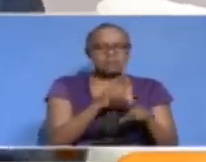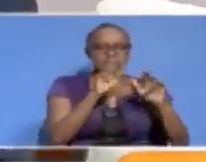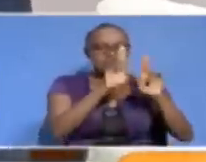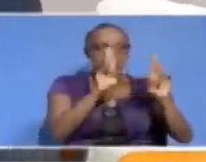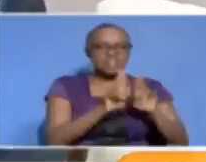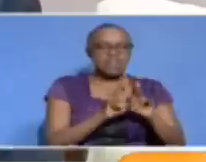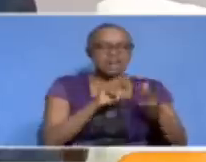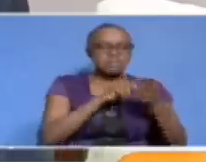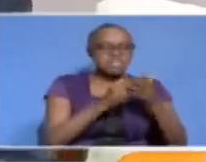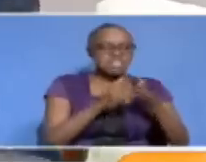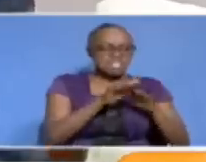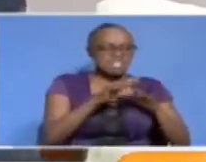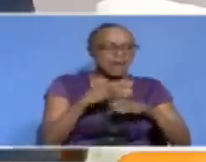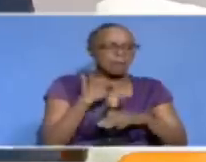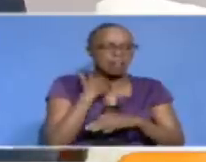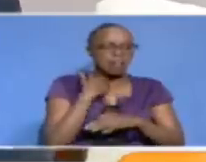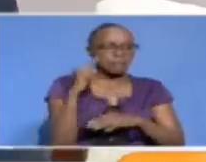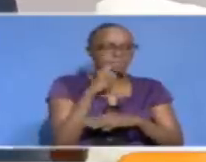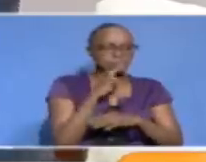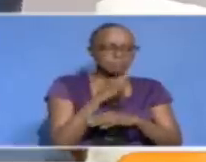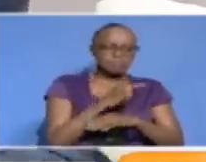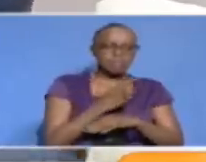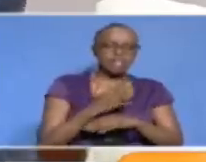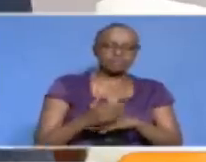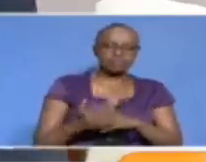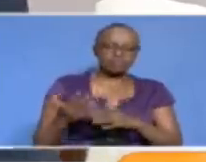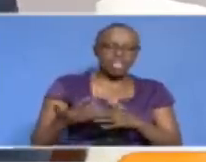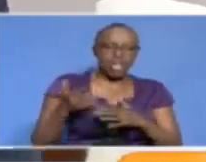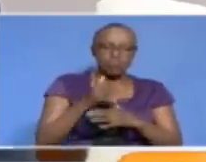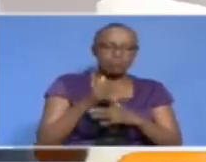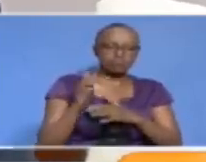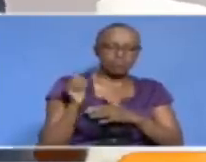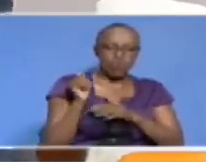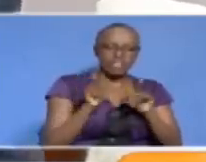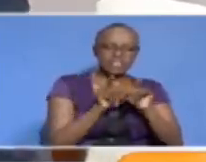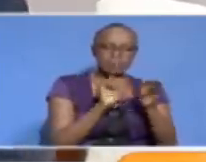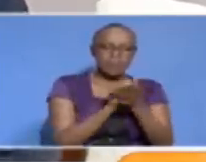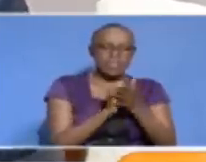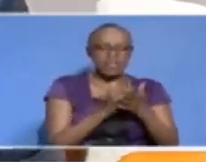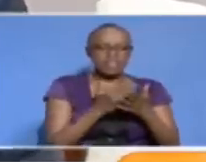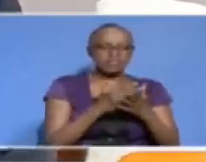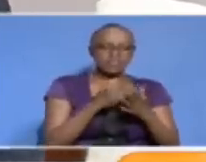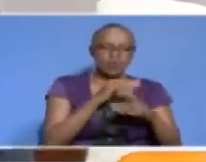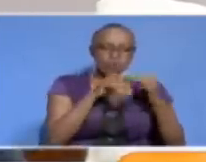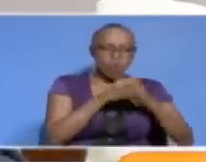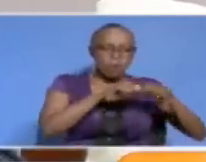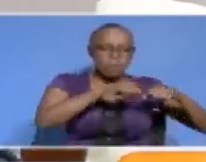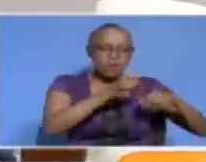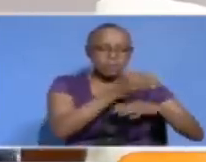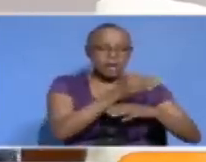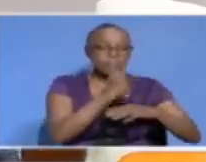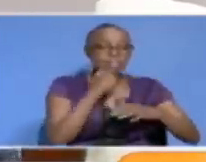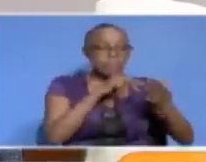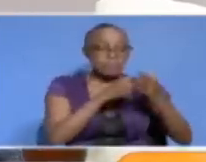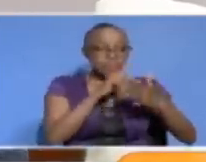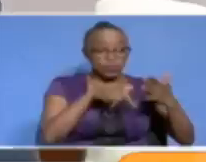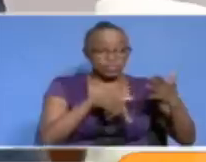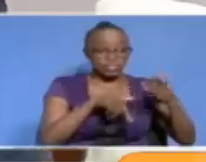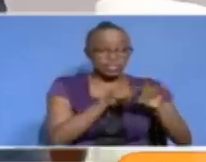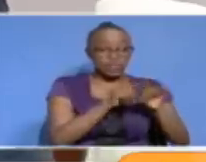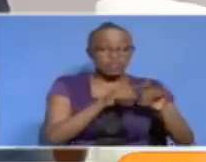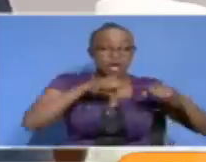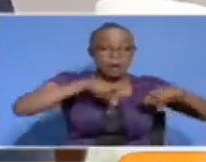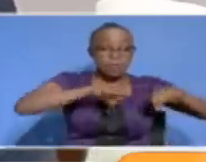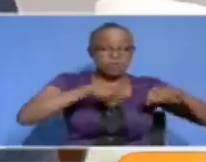Lafu CBD imefungana, hawkers wamefungana, boda boda imefungana, matatu zimefungana. Na nikisema hivyo simaanishi boda